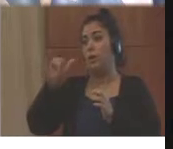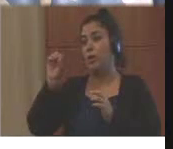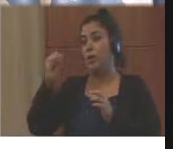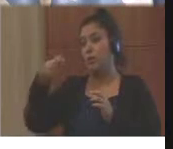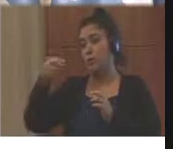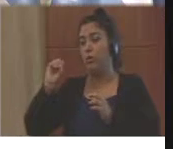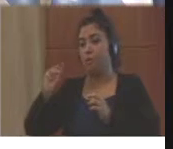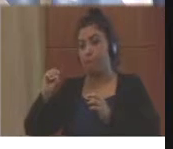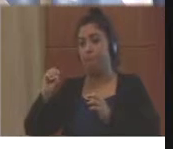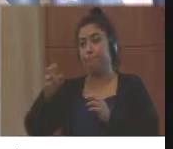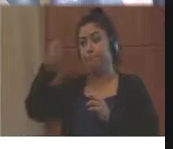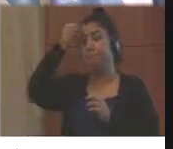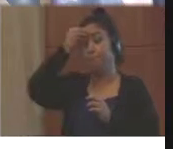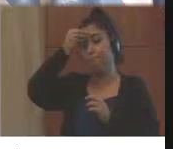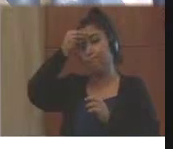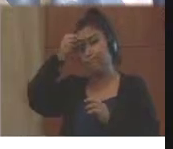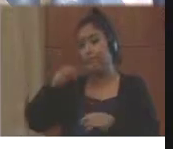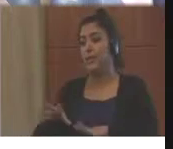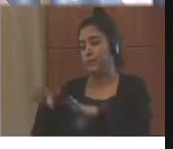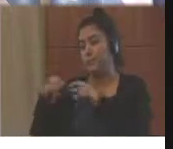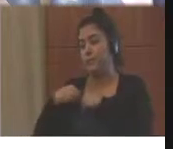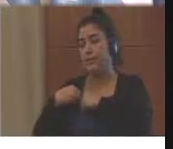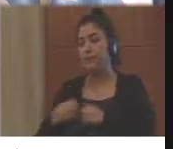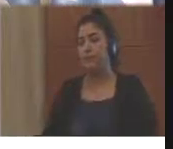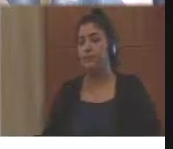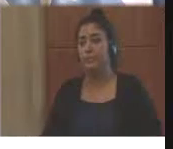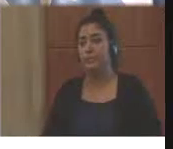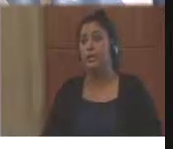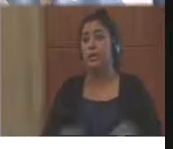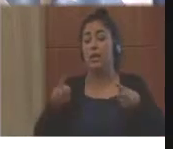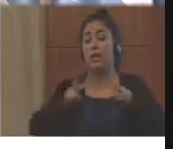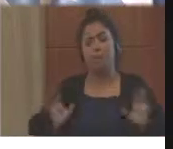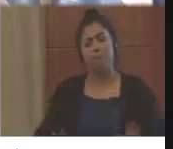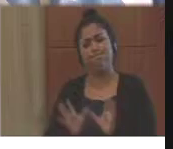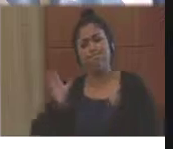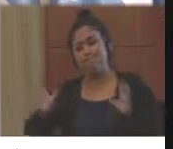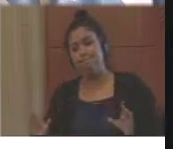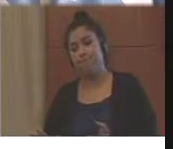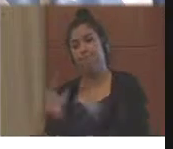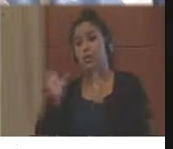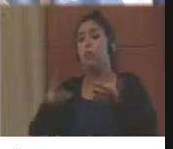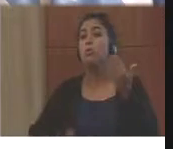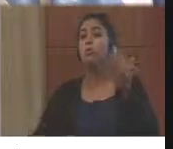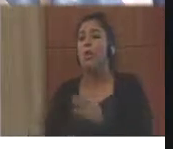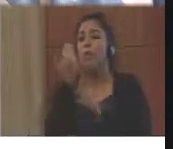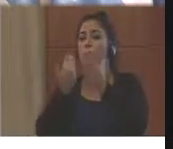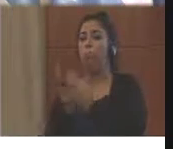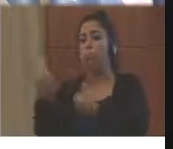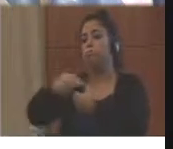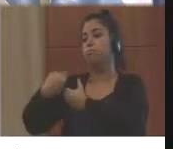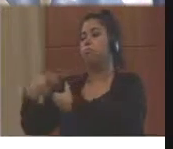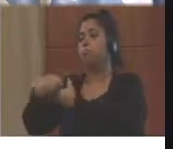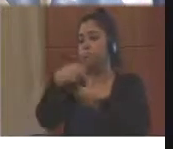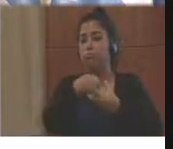the Hyogo framework, and of course applying the ones that we currently have, and also promoting the